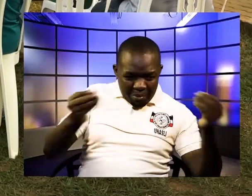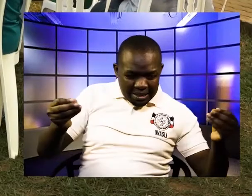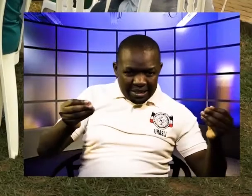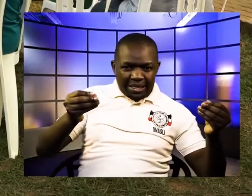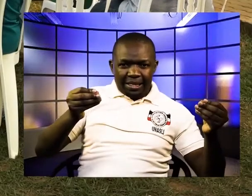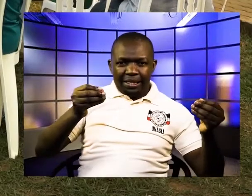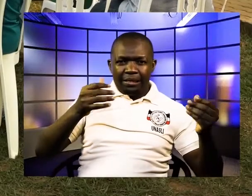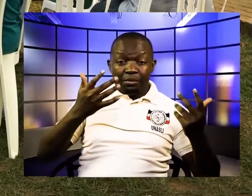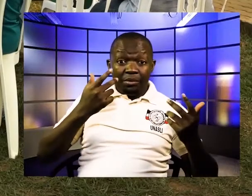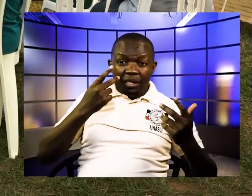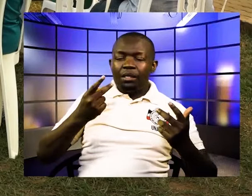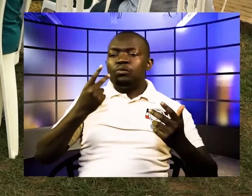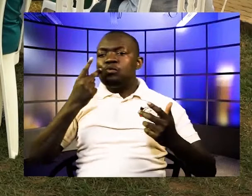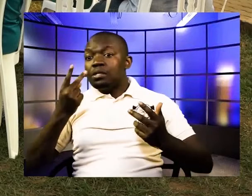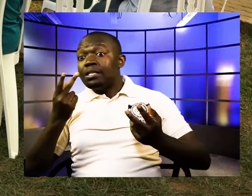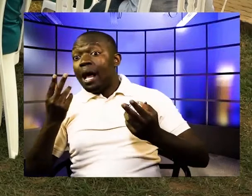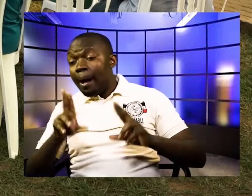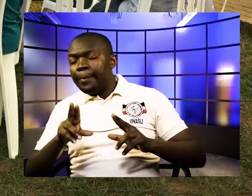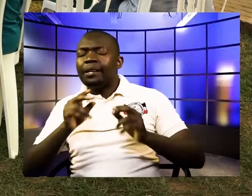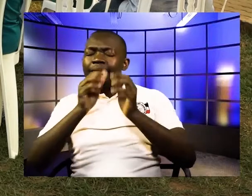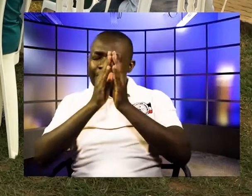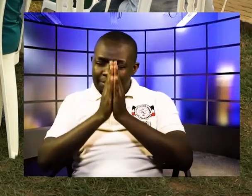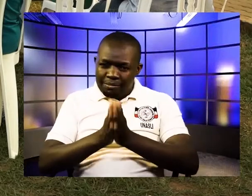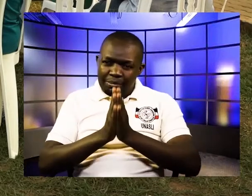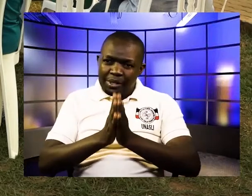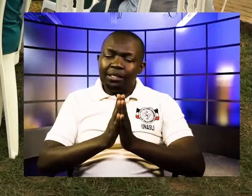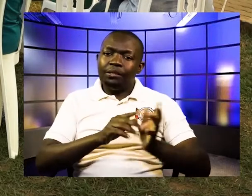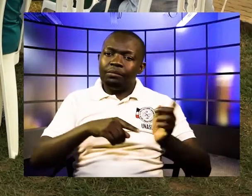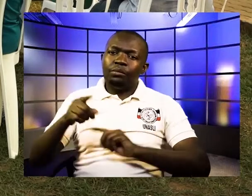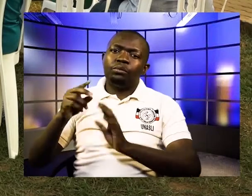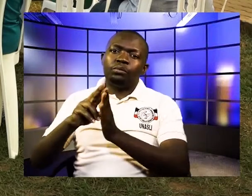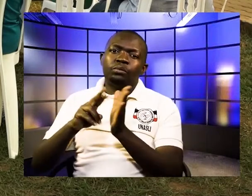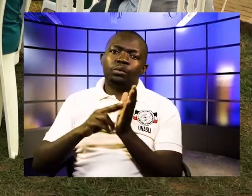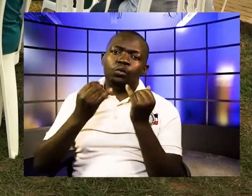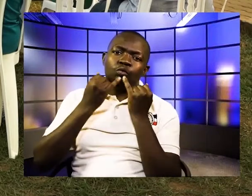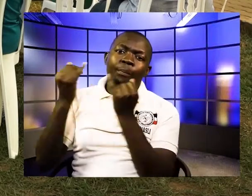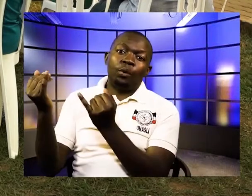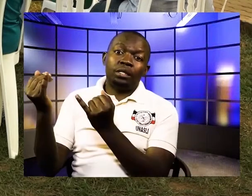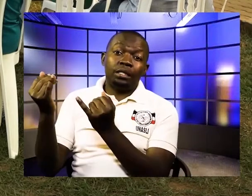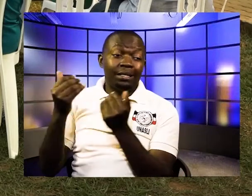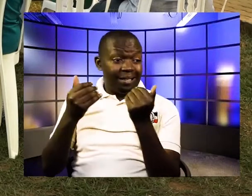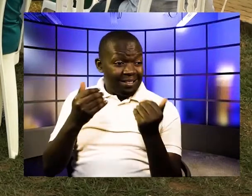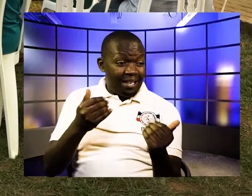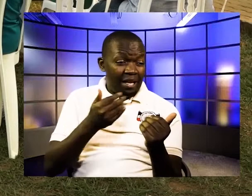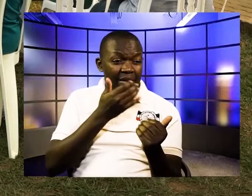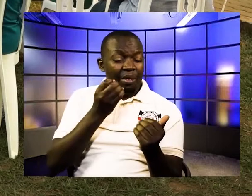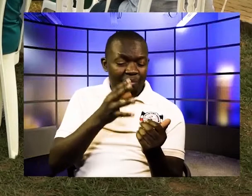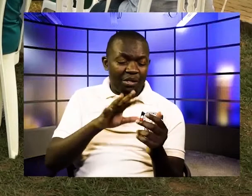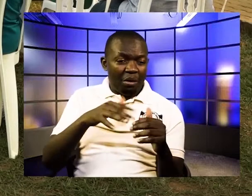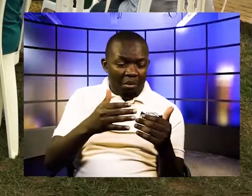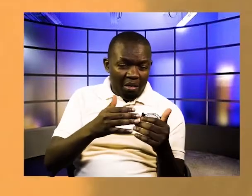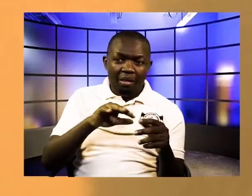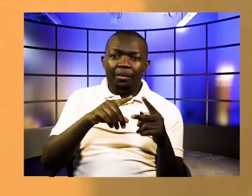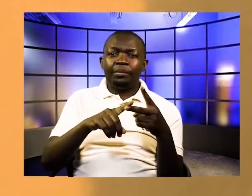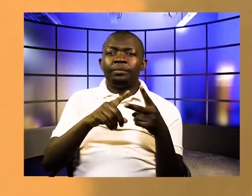you report whatever has happened. A child has been abused, someone has been exploited, someone has